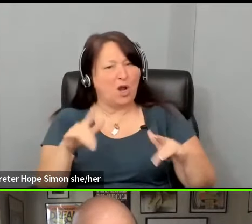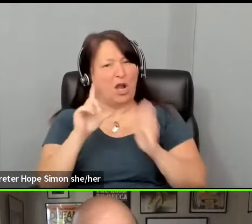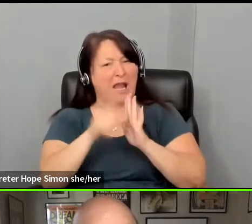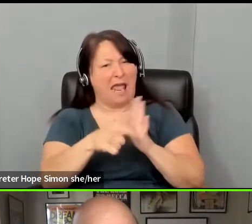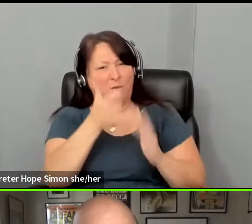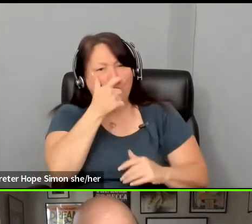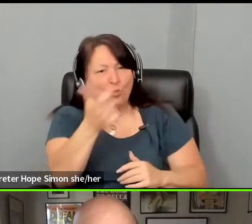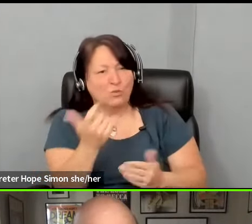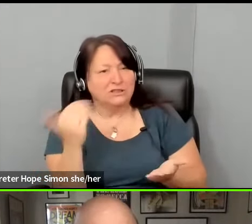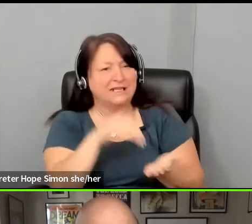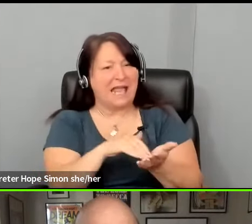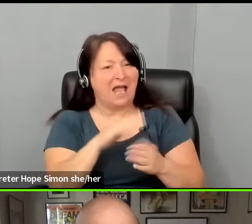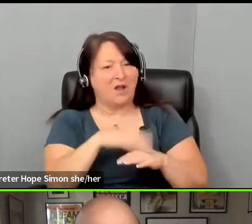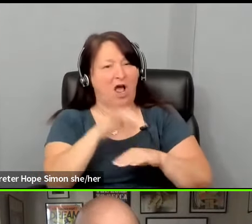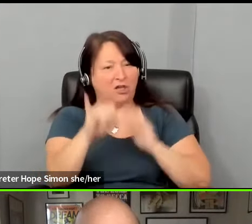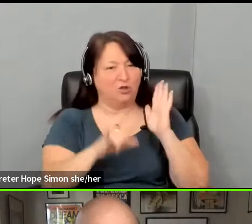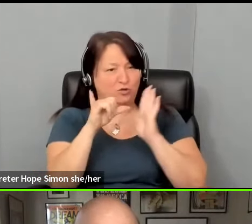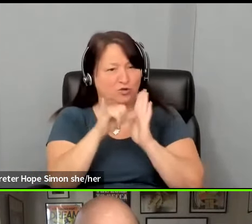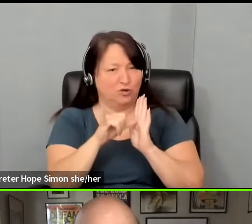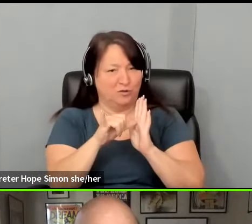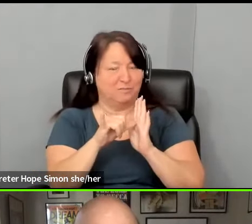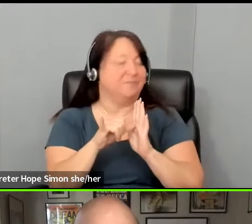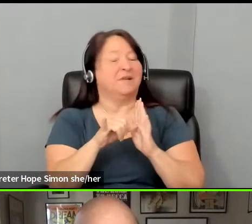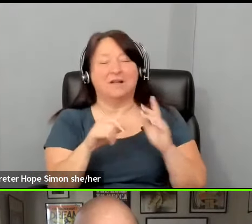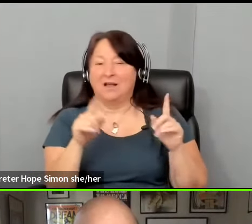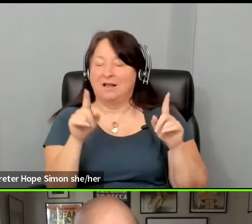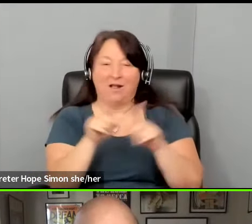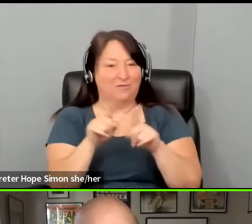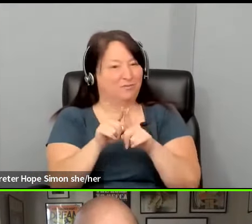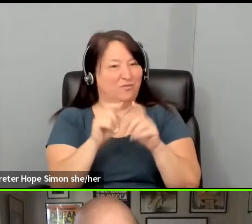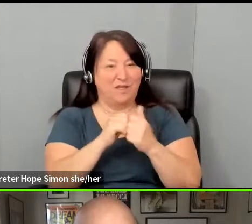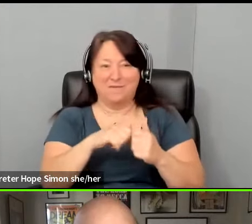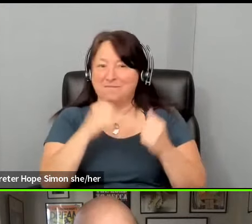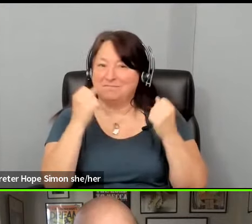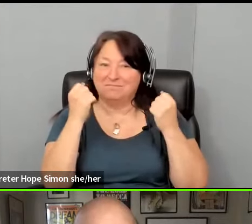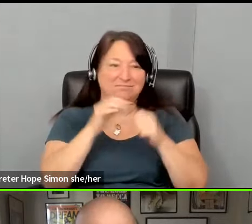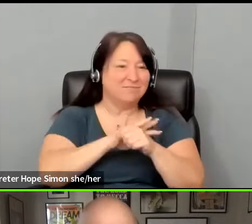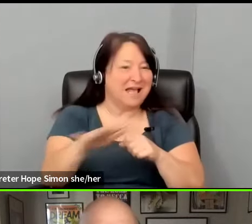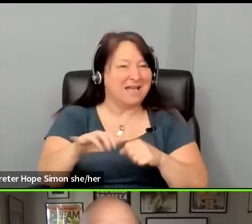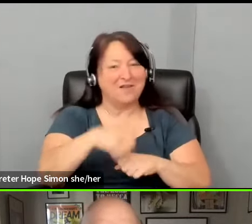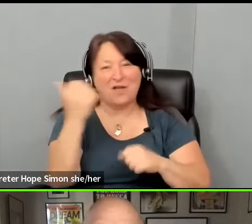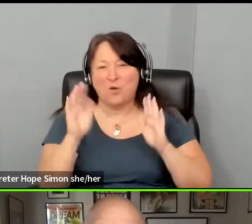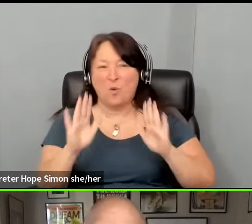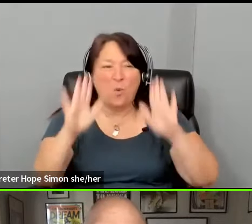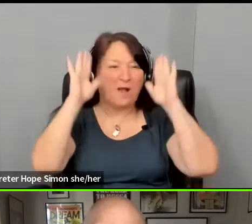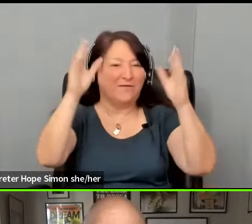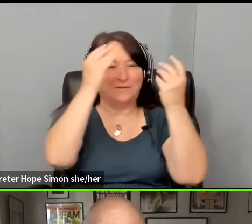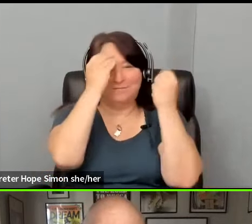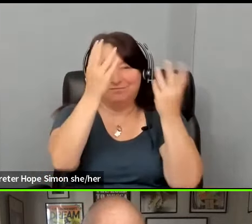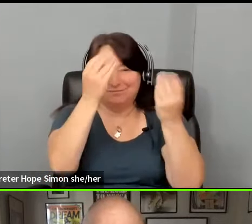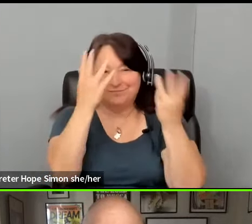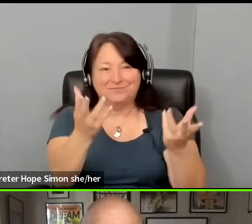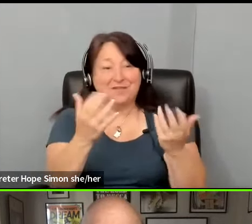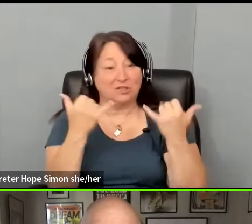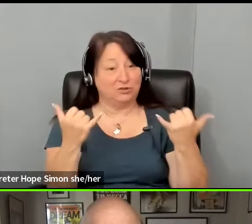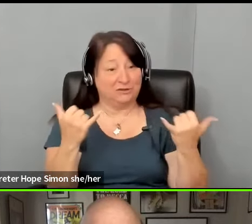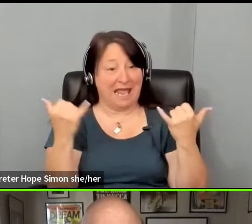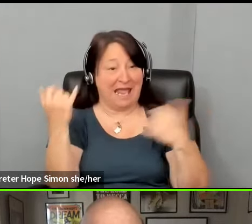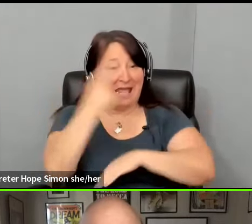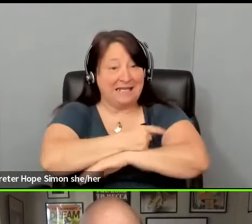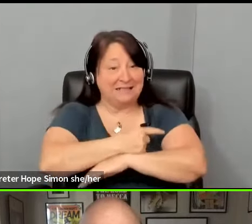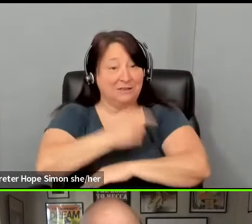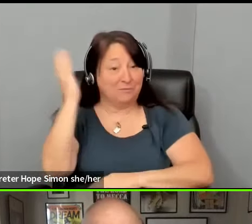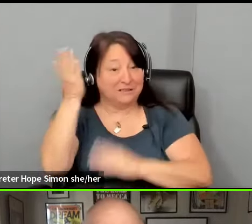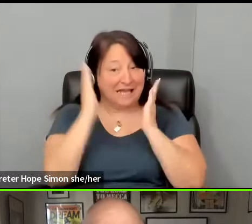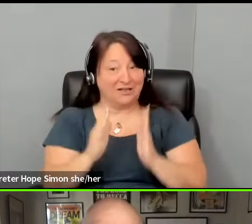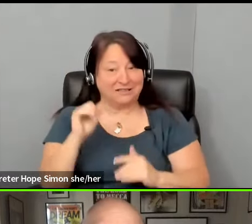SAG-AFTRA's YouTube channel, along with plenty of other fantastic content. Today's presenter is SAG-AFTRA